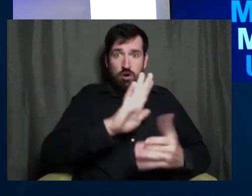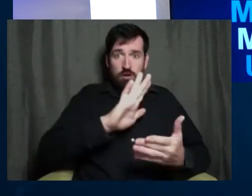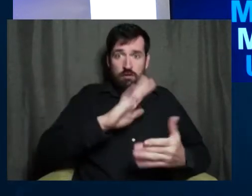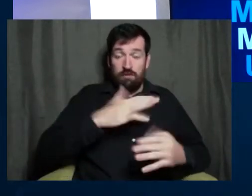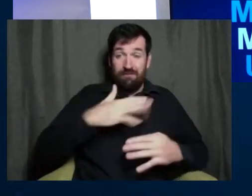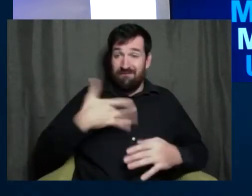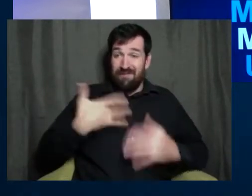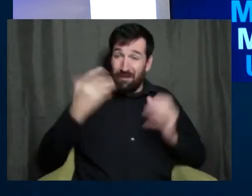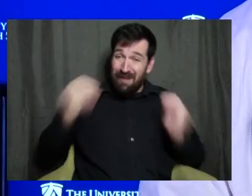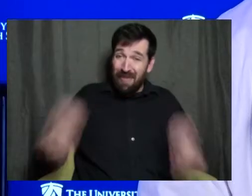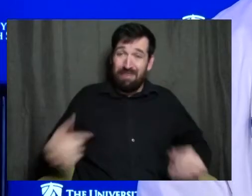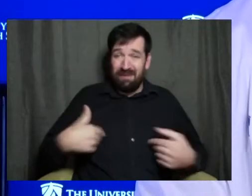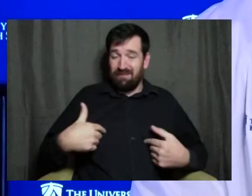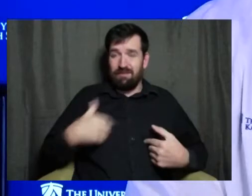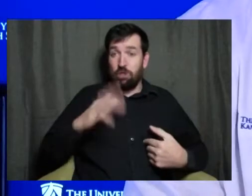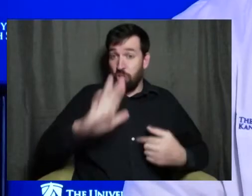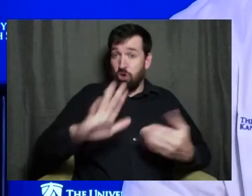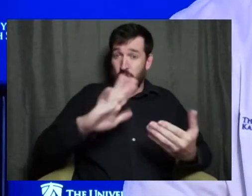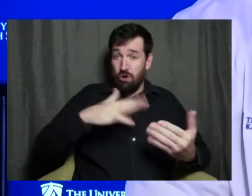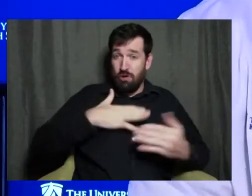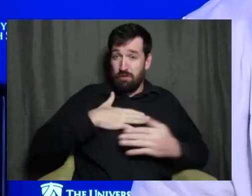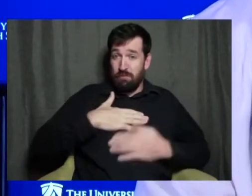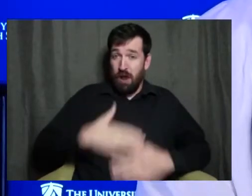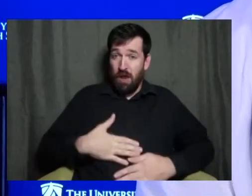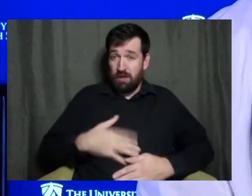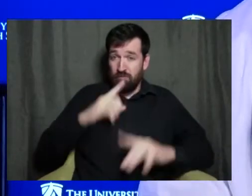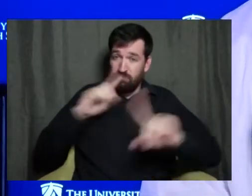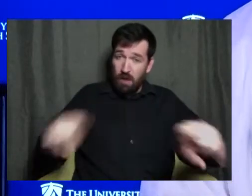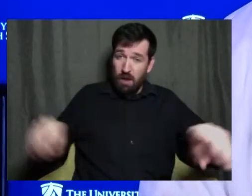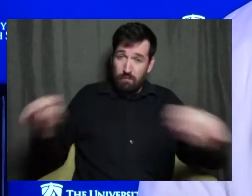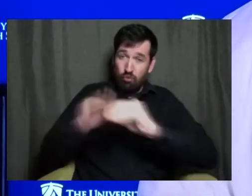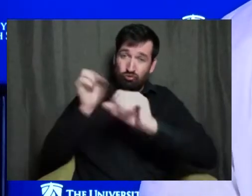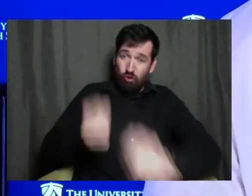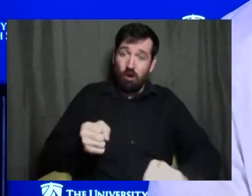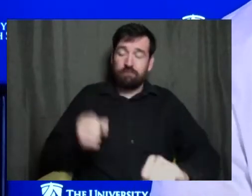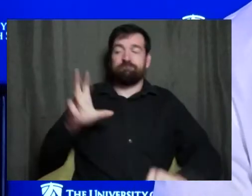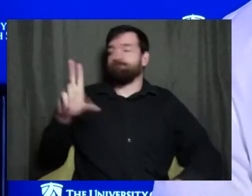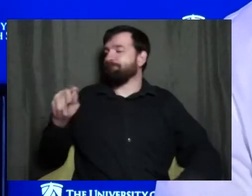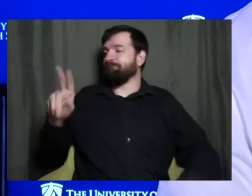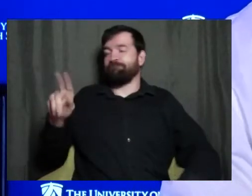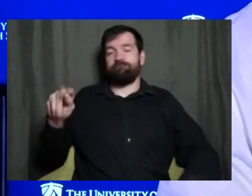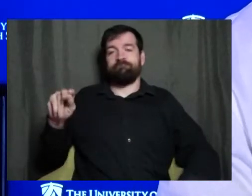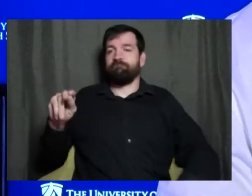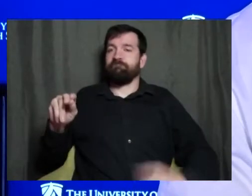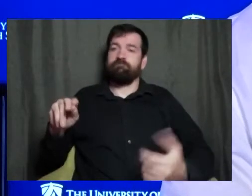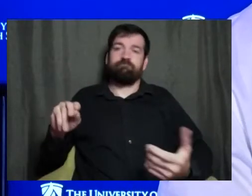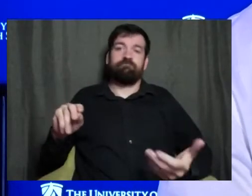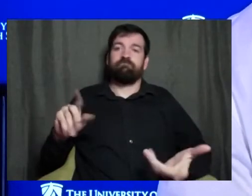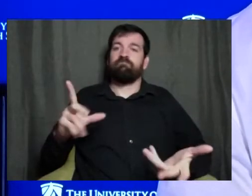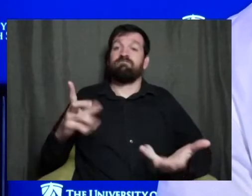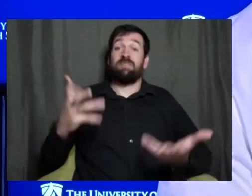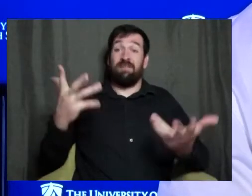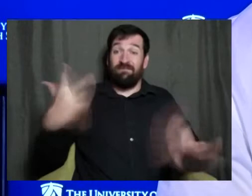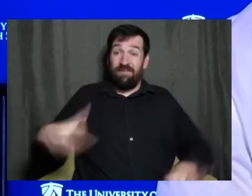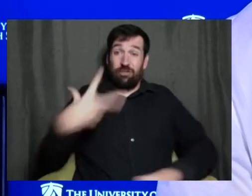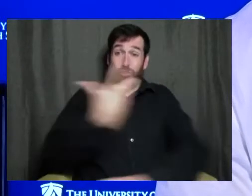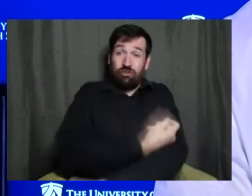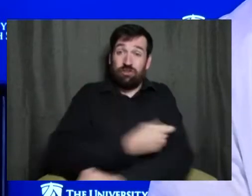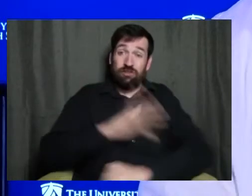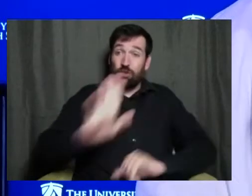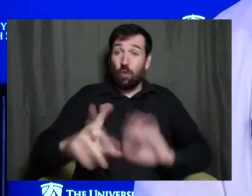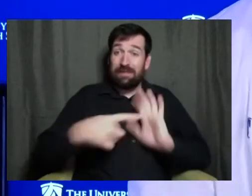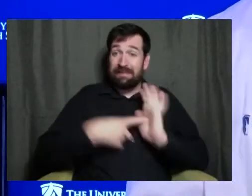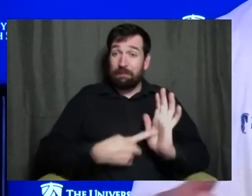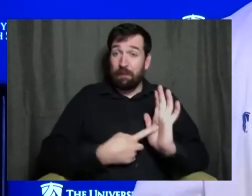Hawkinson. No, again, there is no correlation with post-vaccine symptoms or